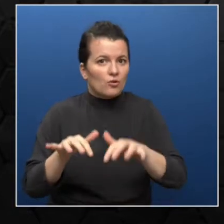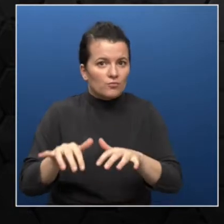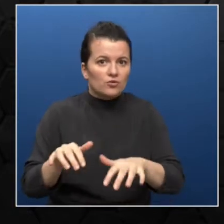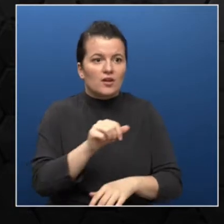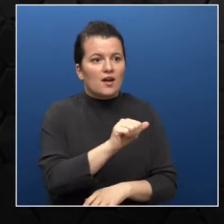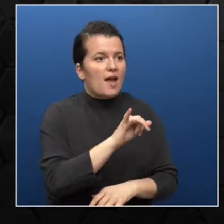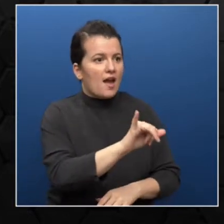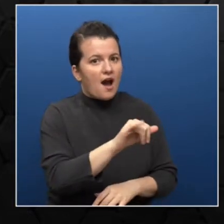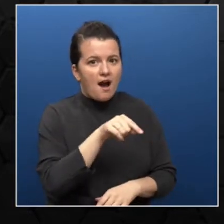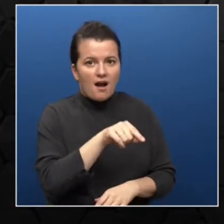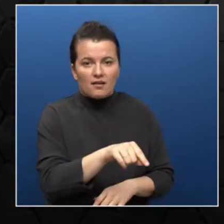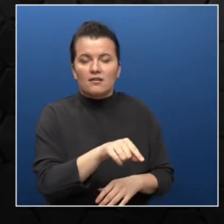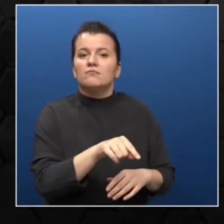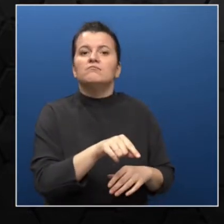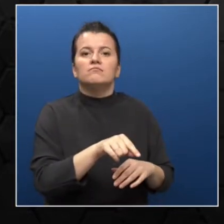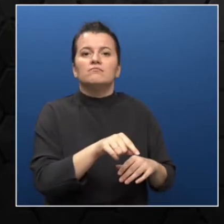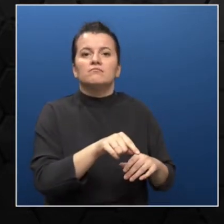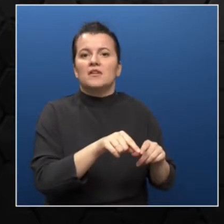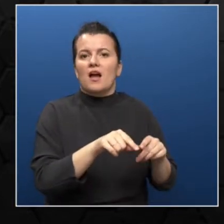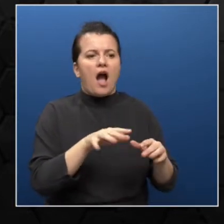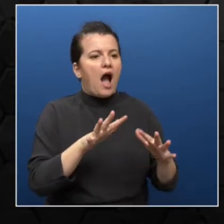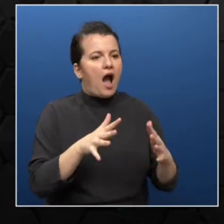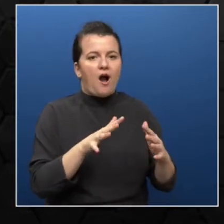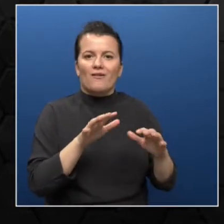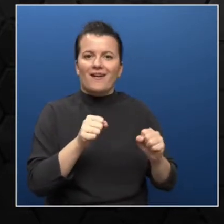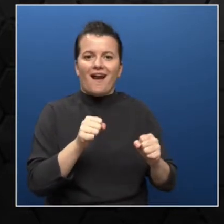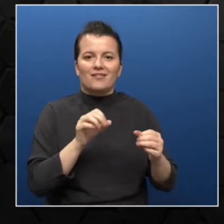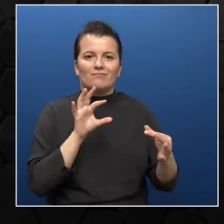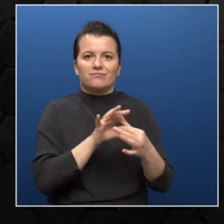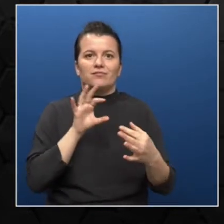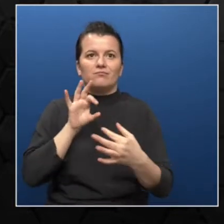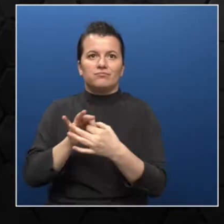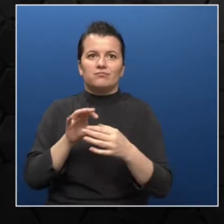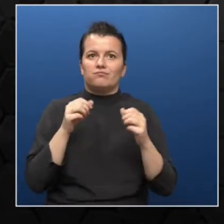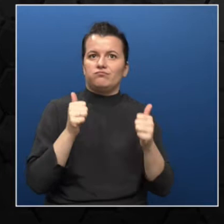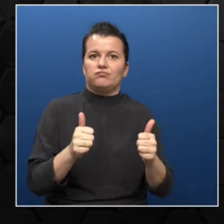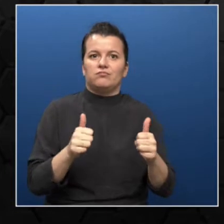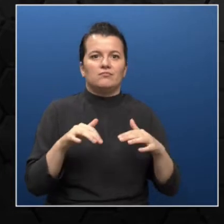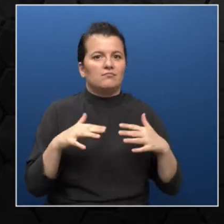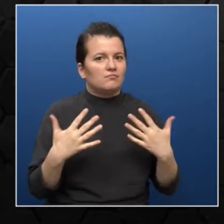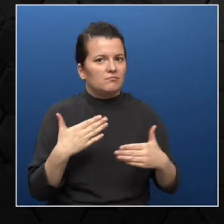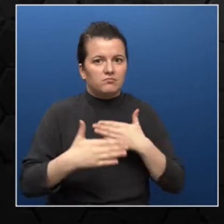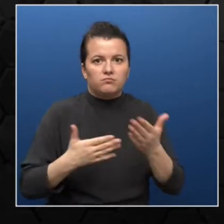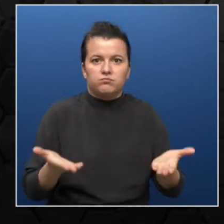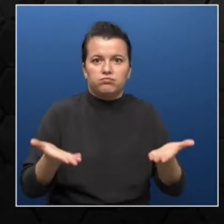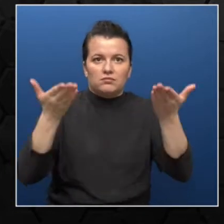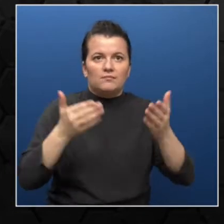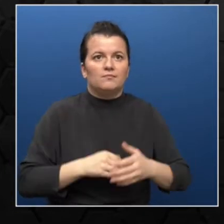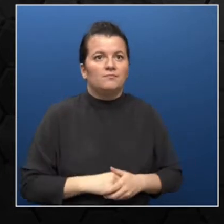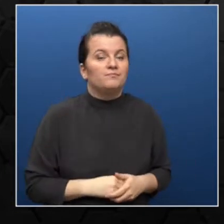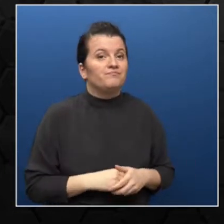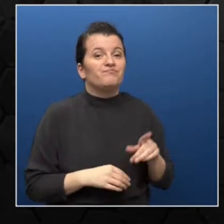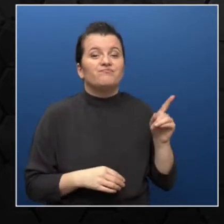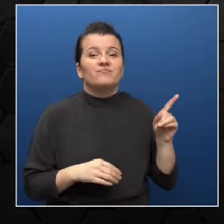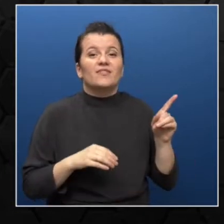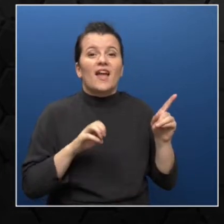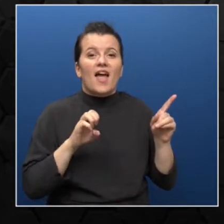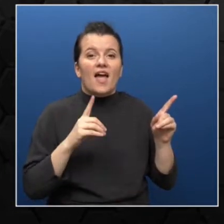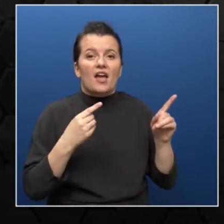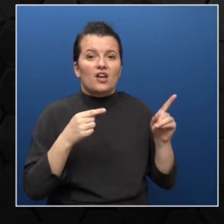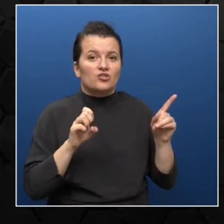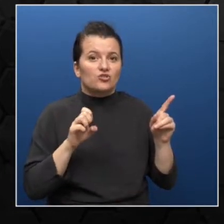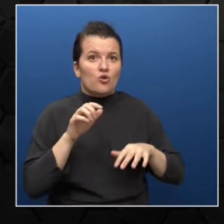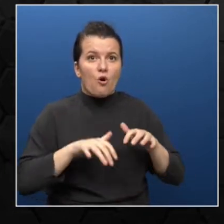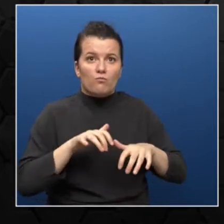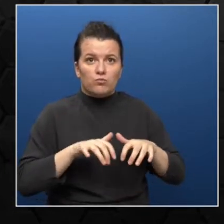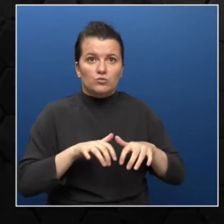Yeah. So Edge AI, yeah. So edge computing has been a field of a long time